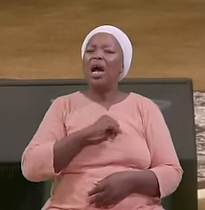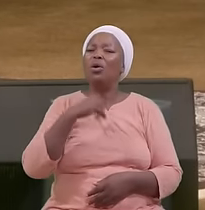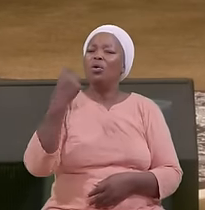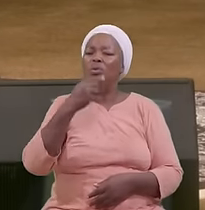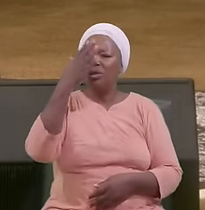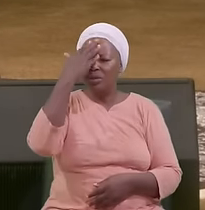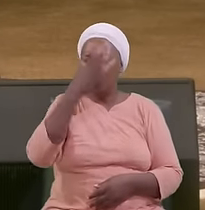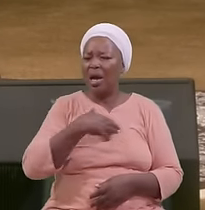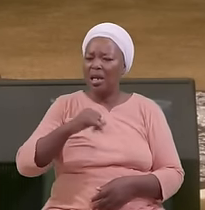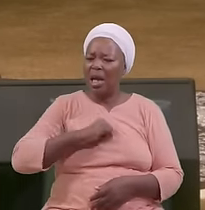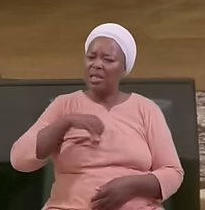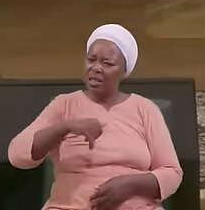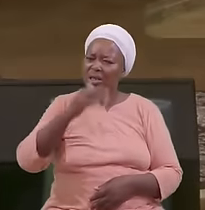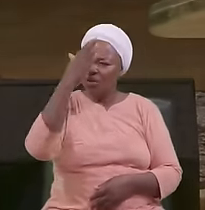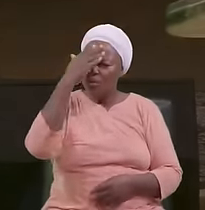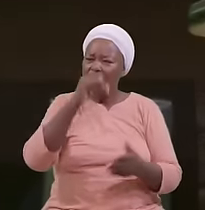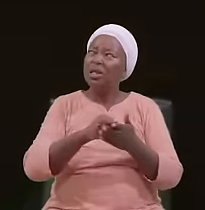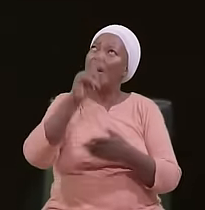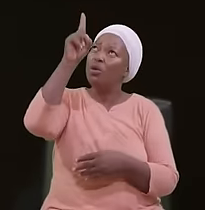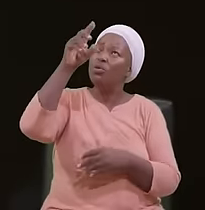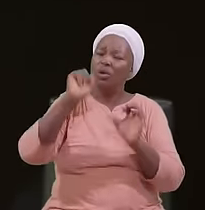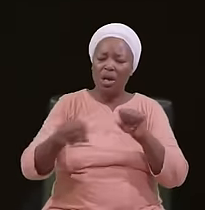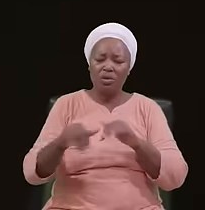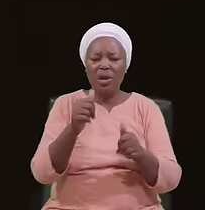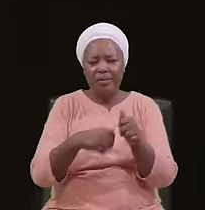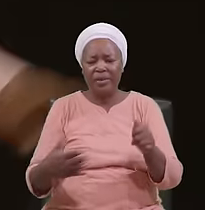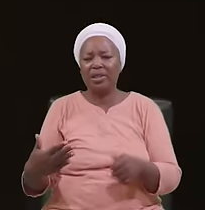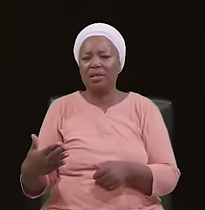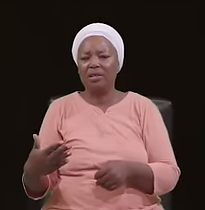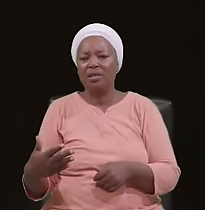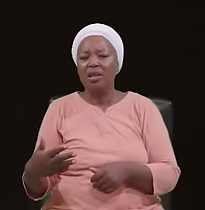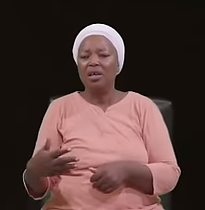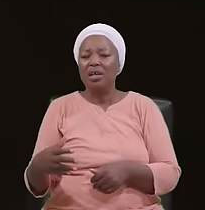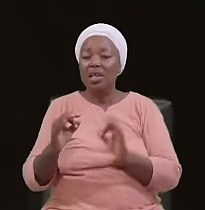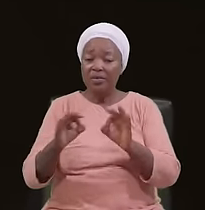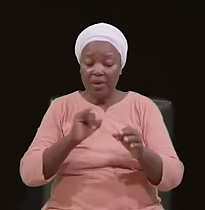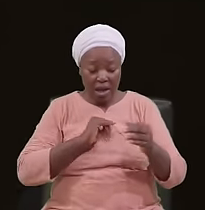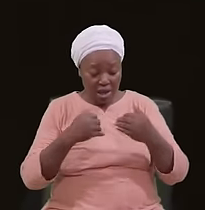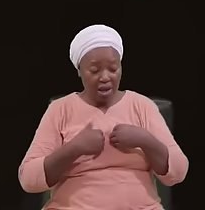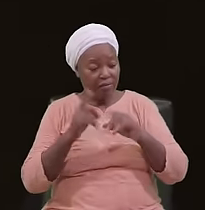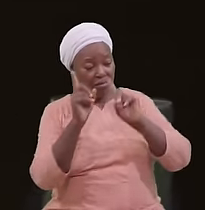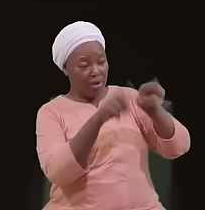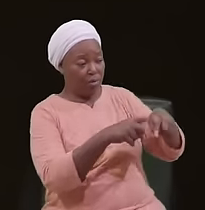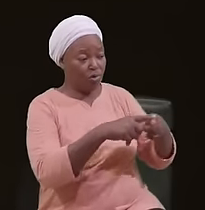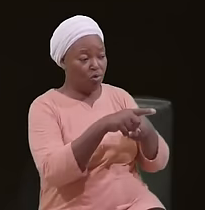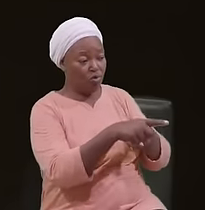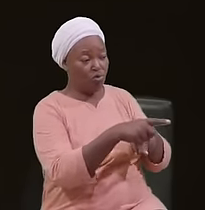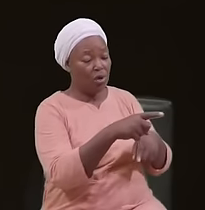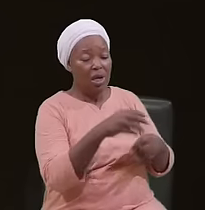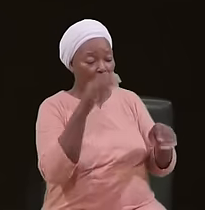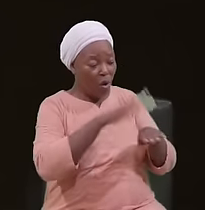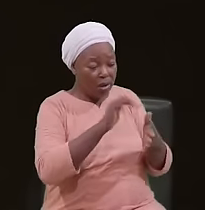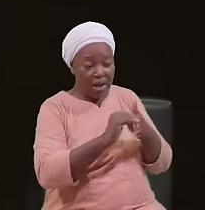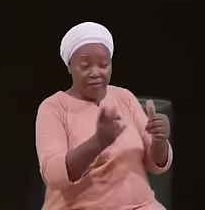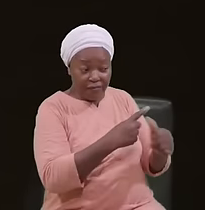know that you can do everything. If I had come to you on that first